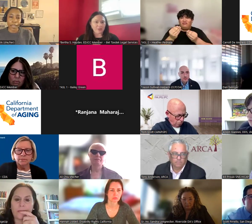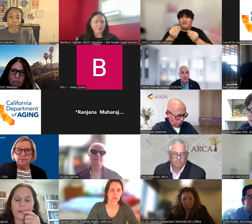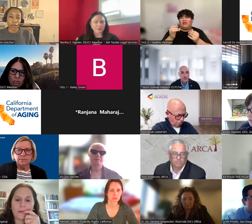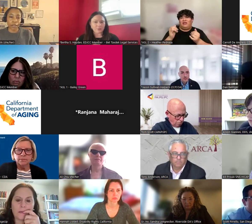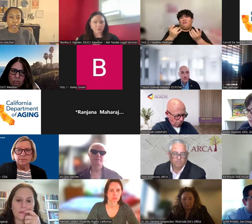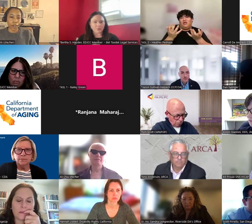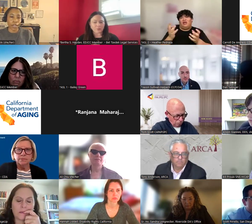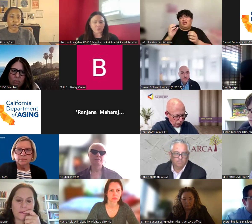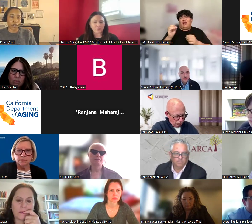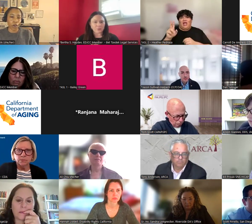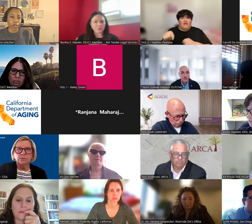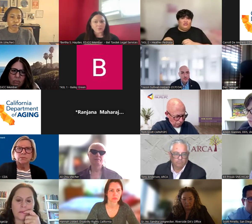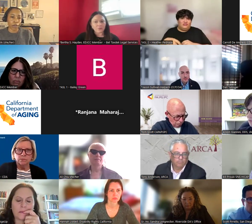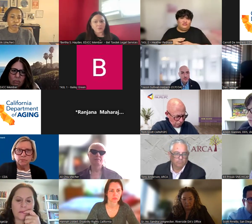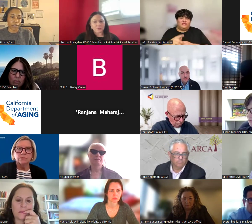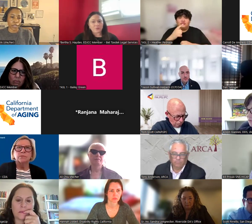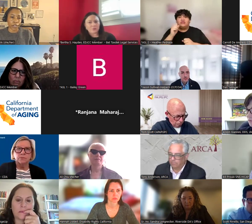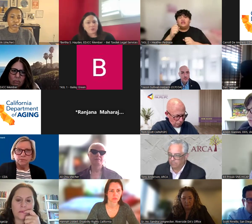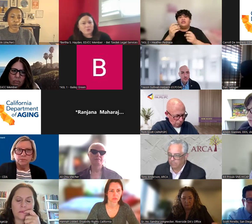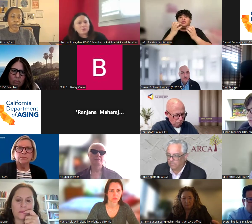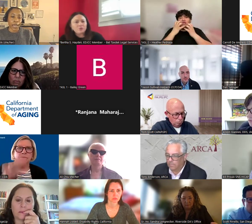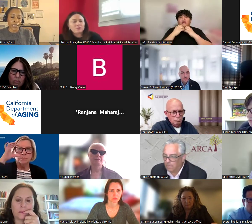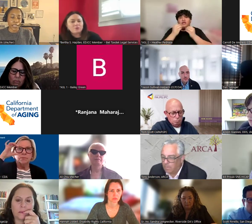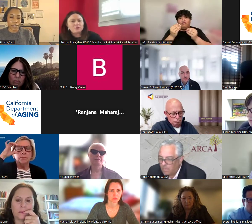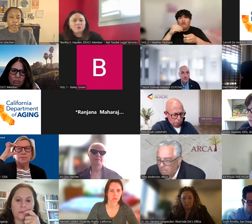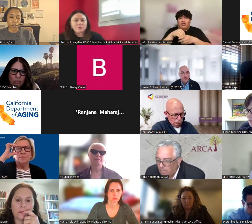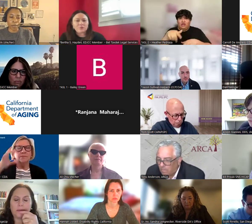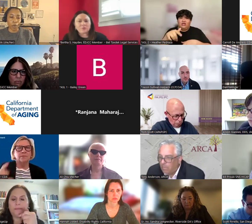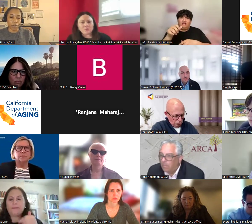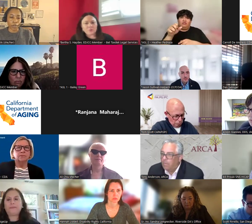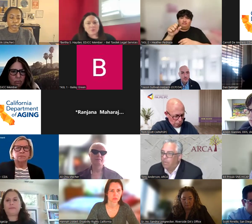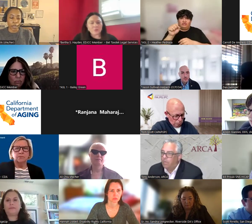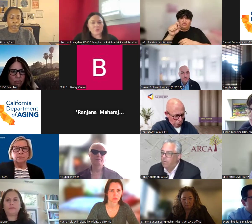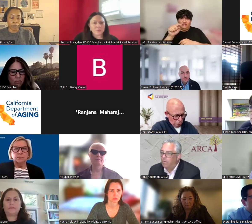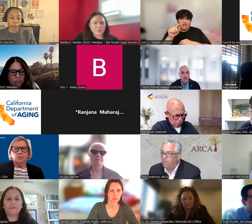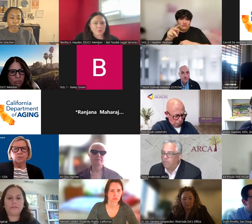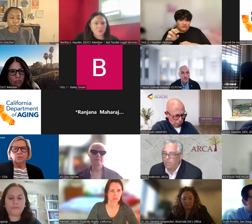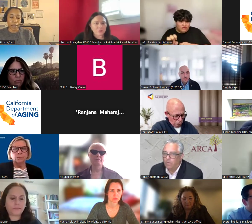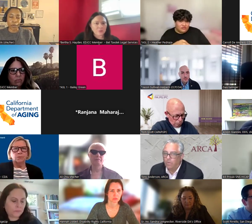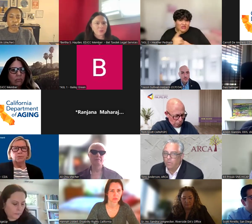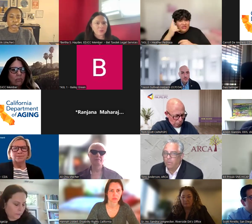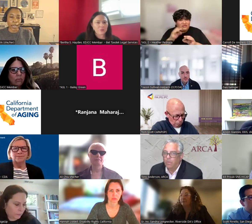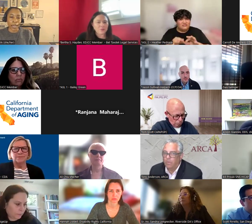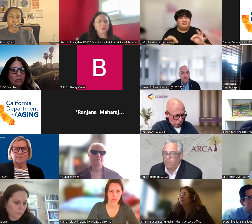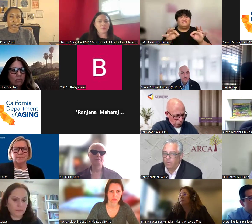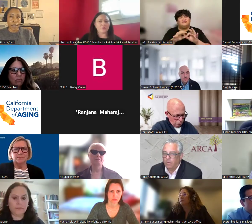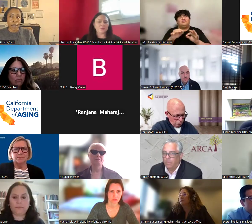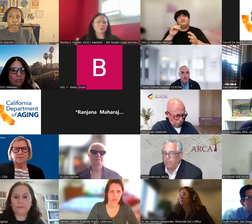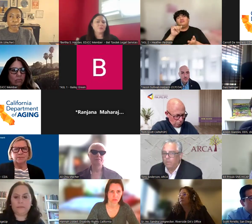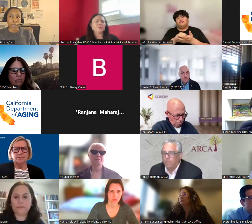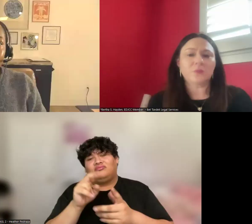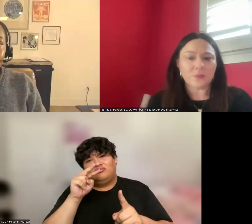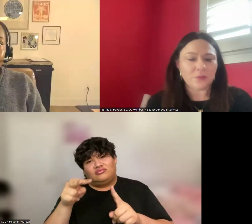Yeah, behavioral. caregivers are included in the statute. I think this Mhm, is another important thing that we're looking at.